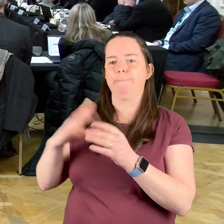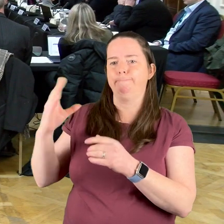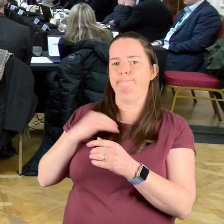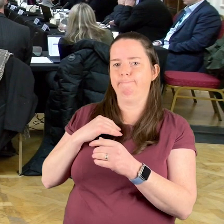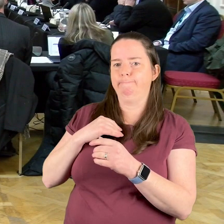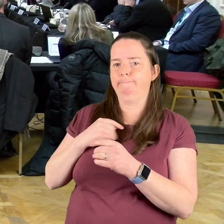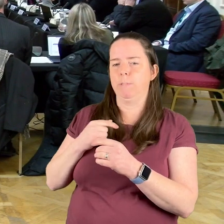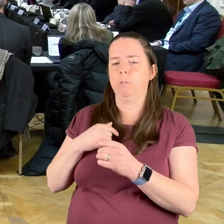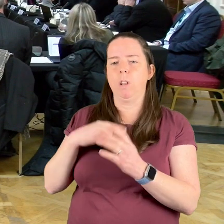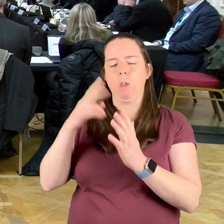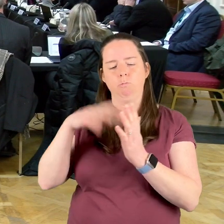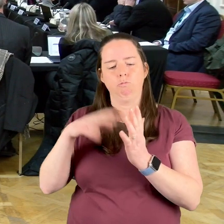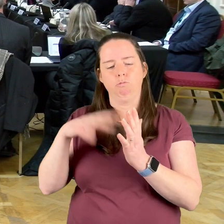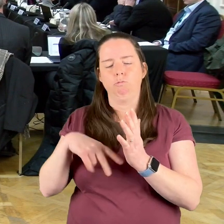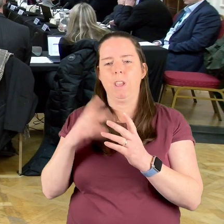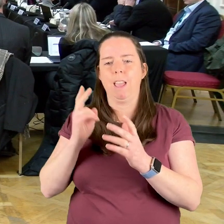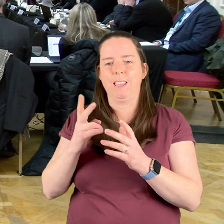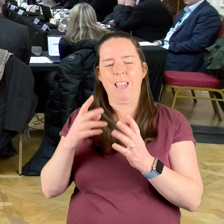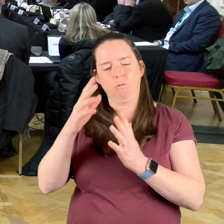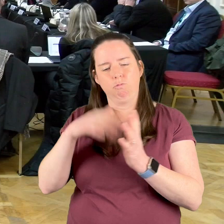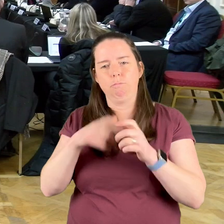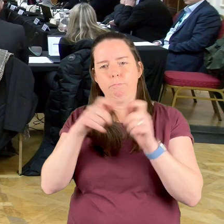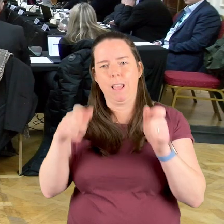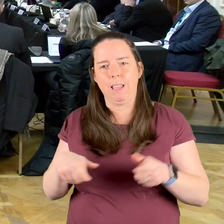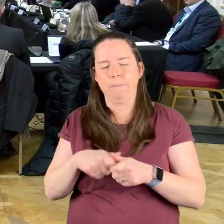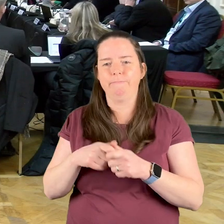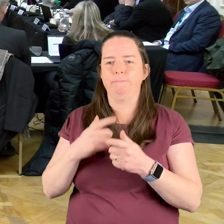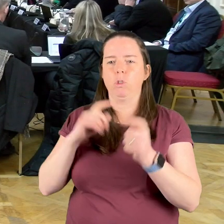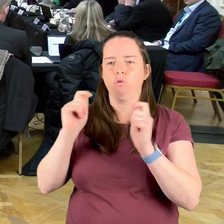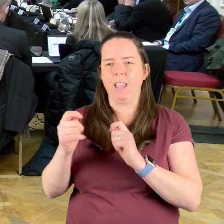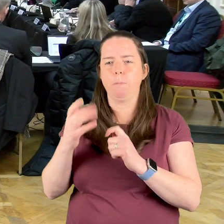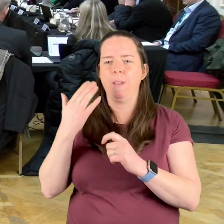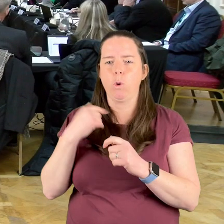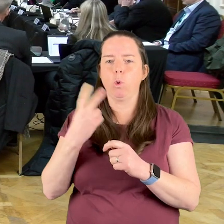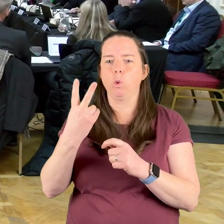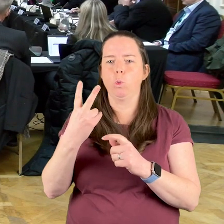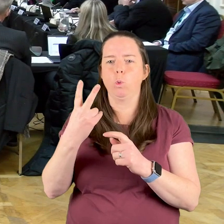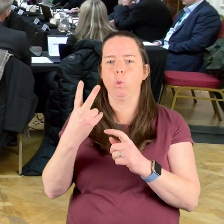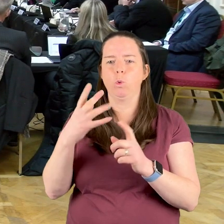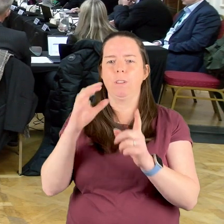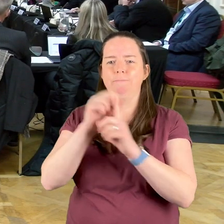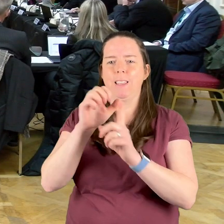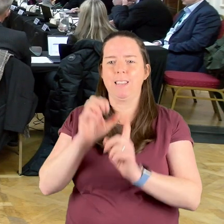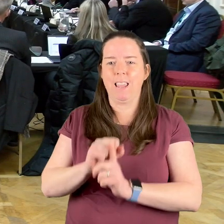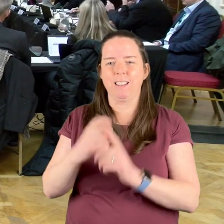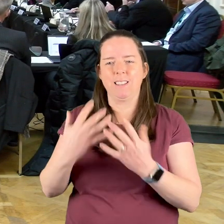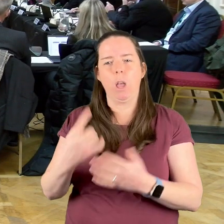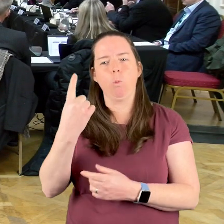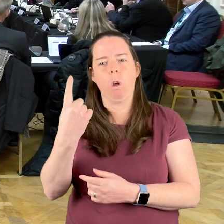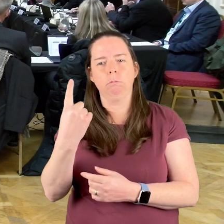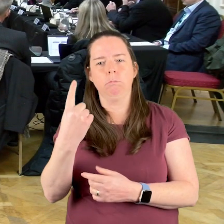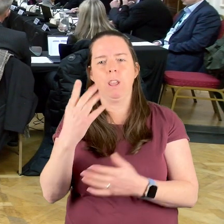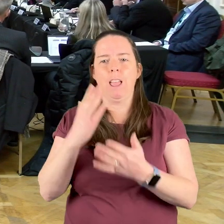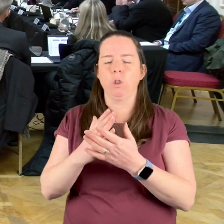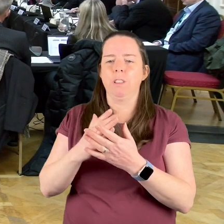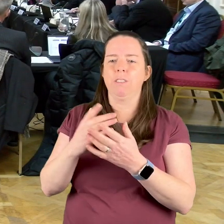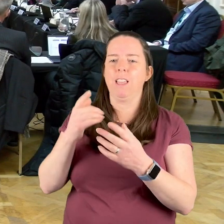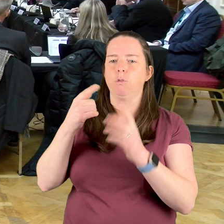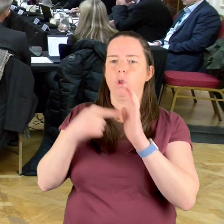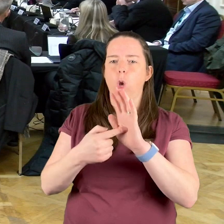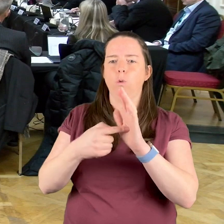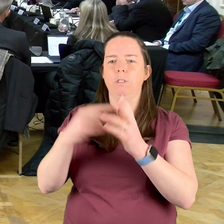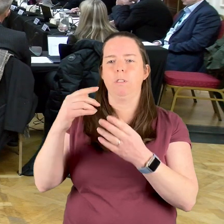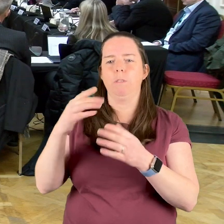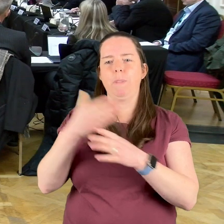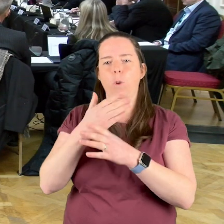the pack. So the target has changed. So it used to be two indicators, it's now one, and actually that shows a deterioration in our performance